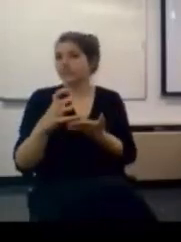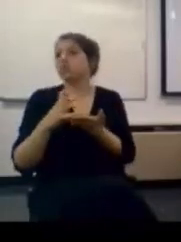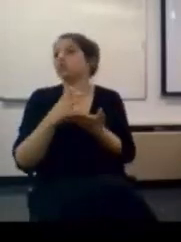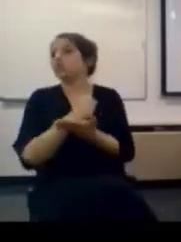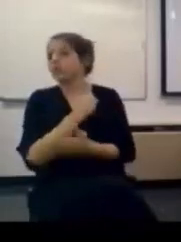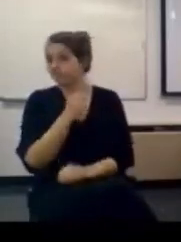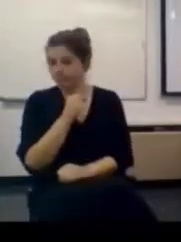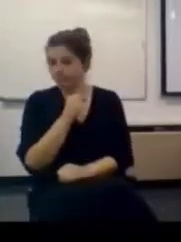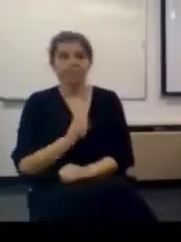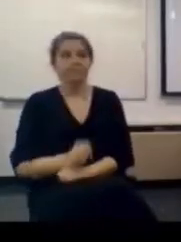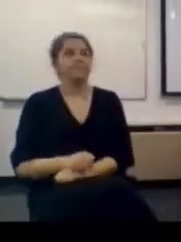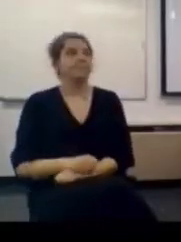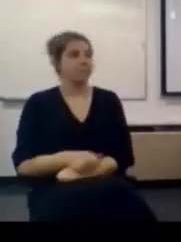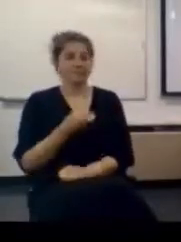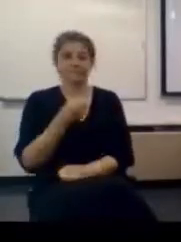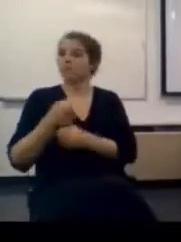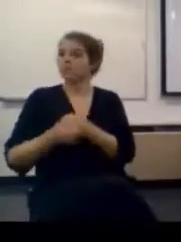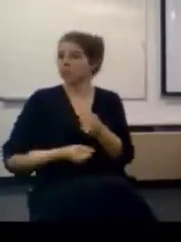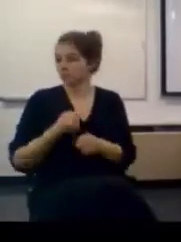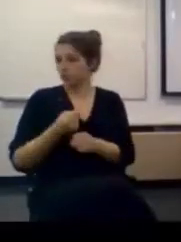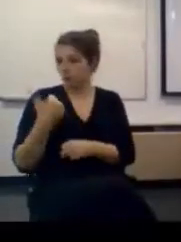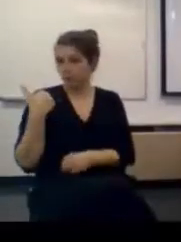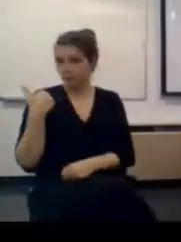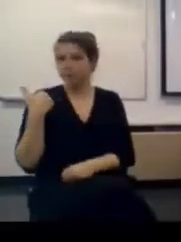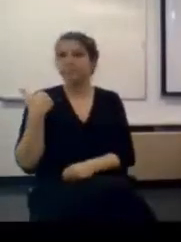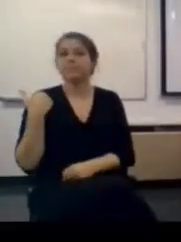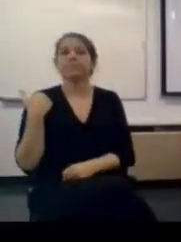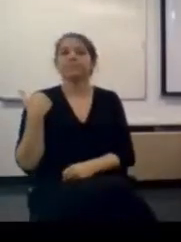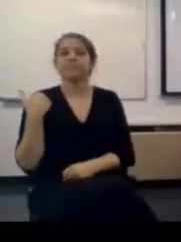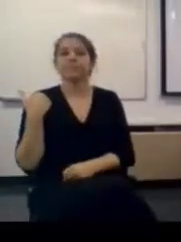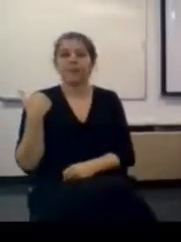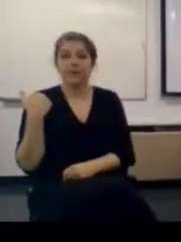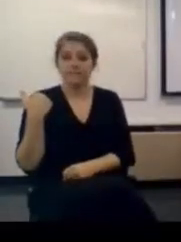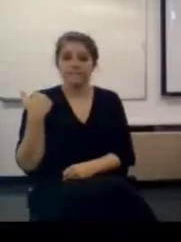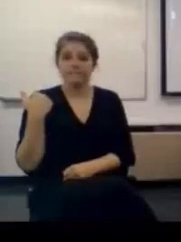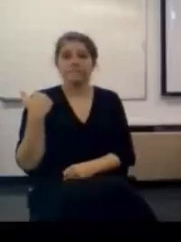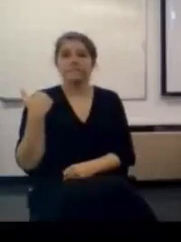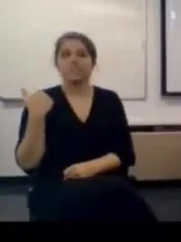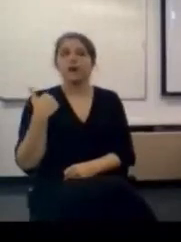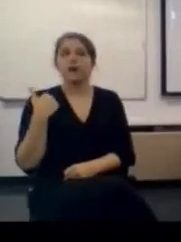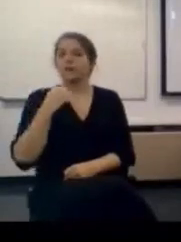getting the treatment that they need and that they deserve, right? A couple of years ago,